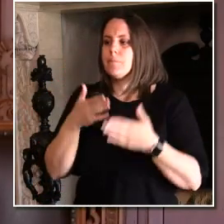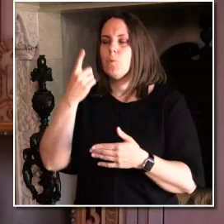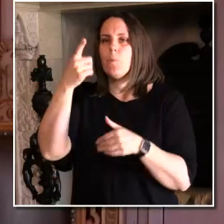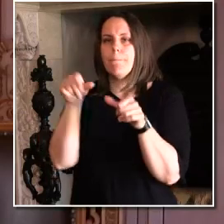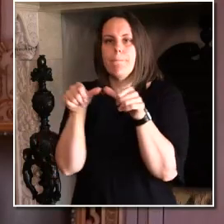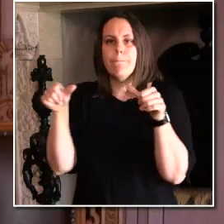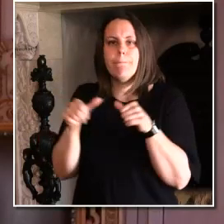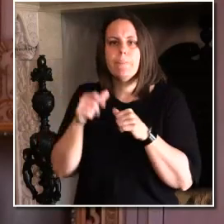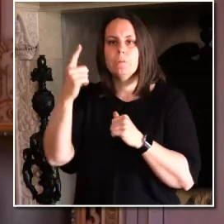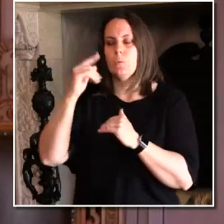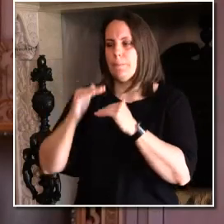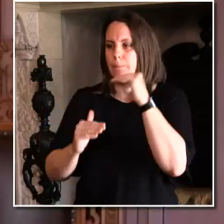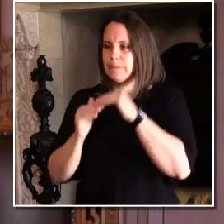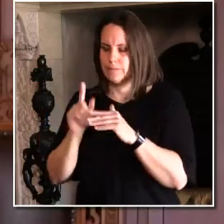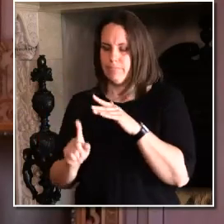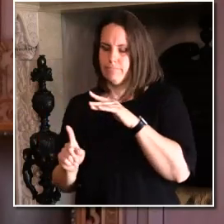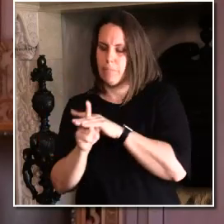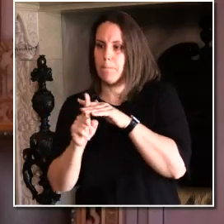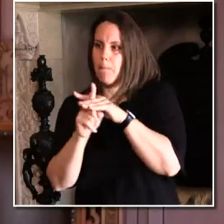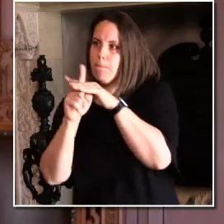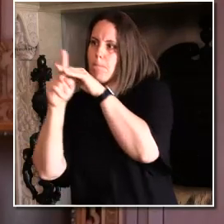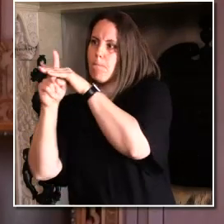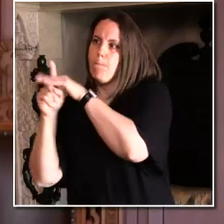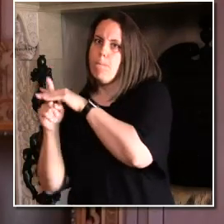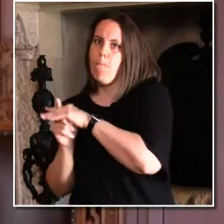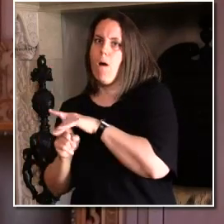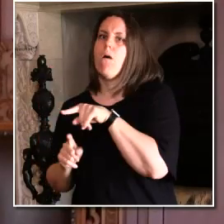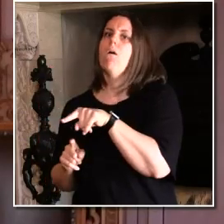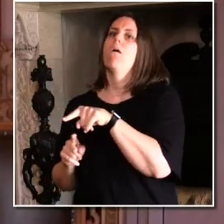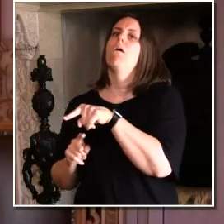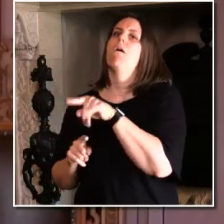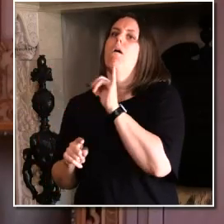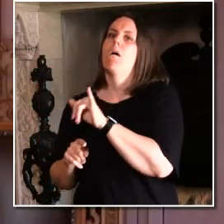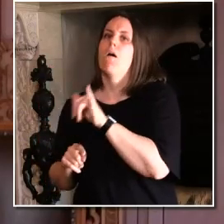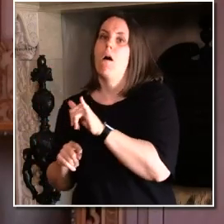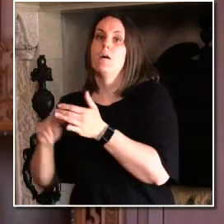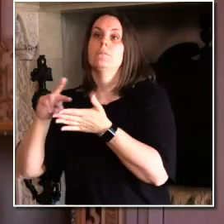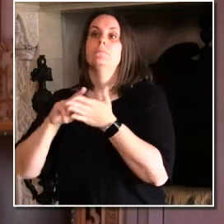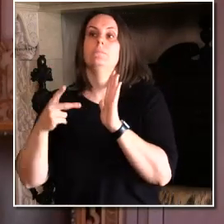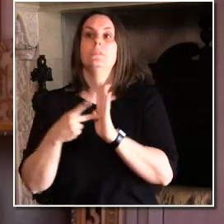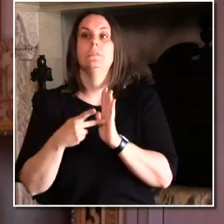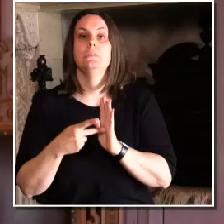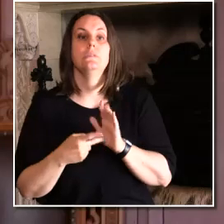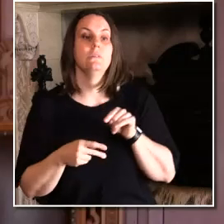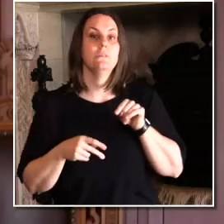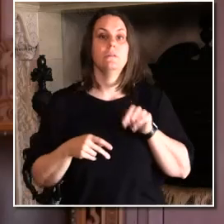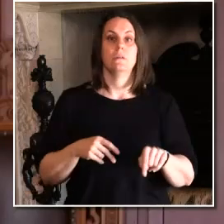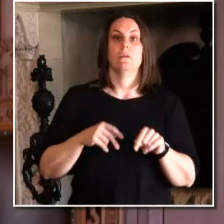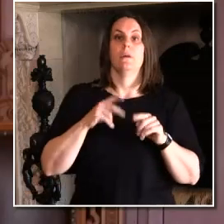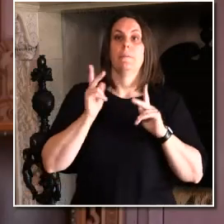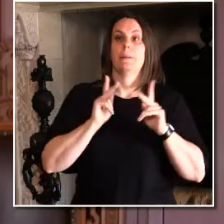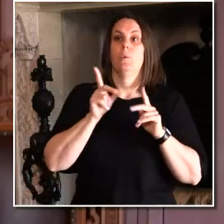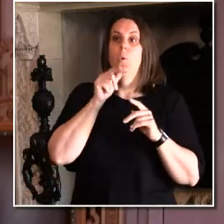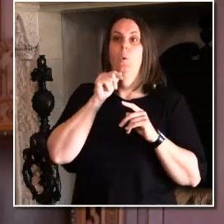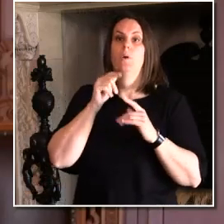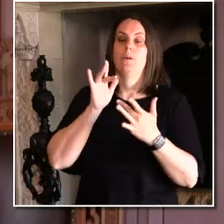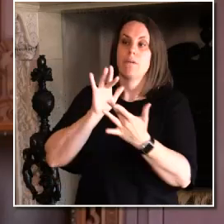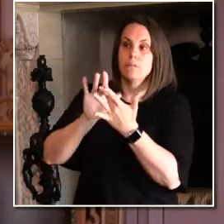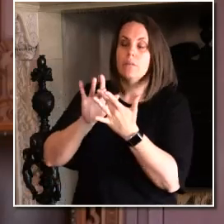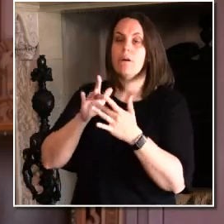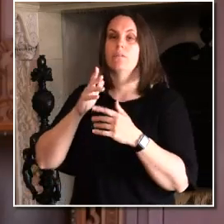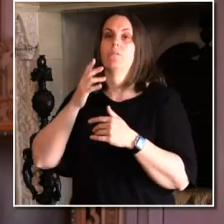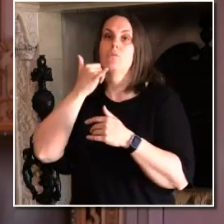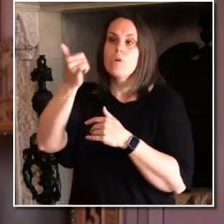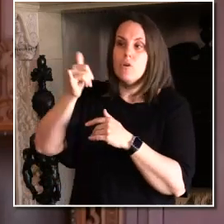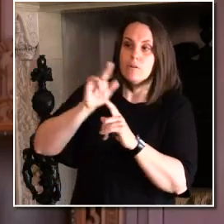tracing, there's other things that need to take place, other mitigation strategies within the facility that can be put into place to help slow the spread.